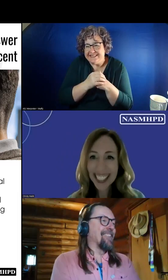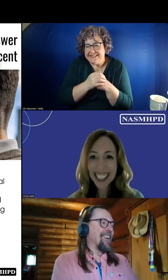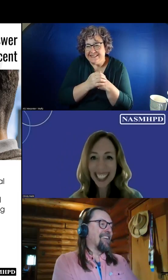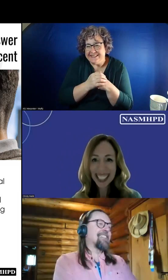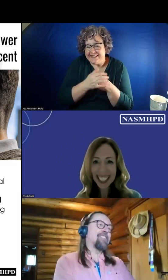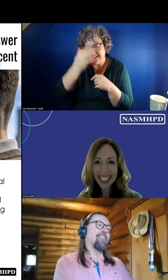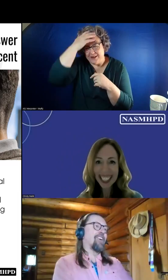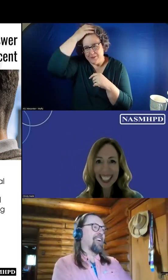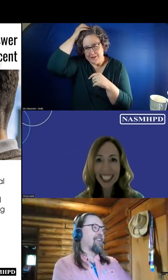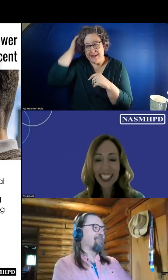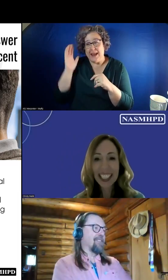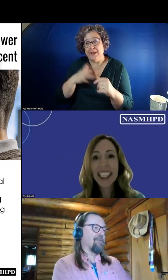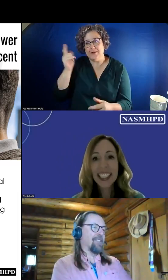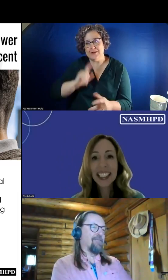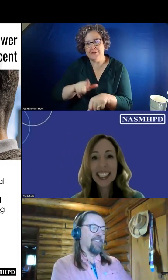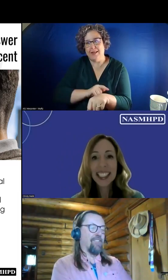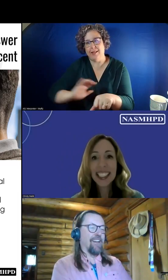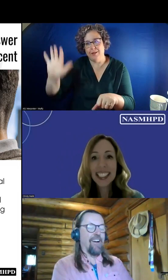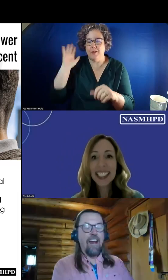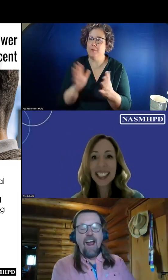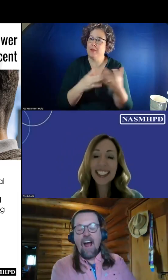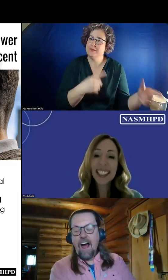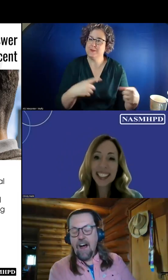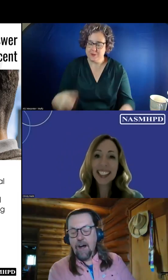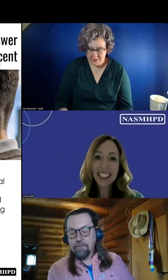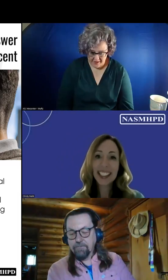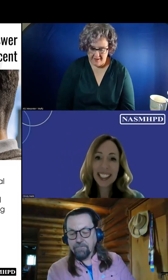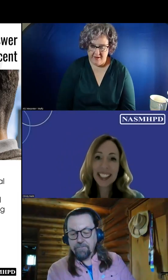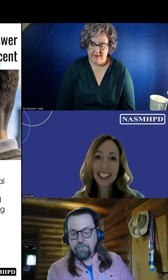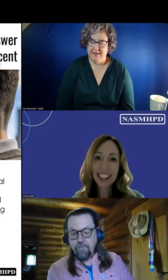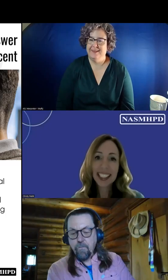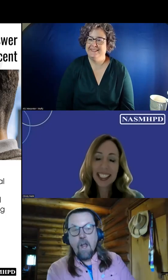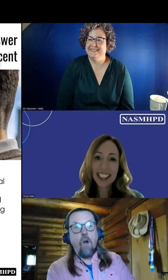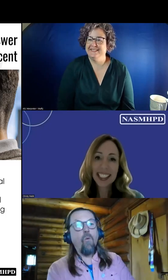It was so long. It wasn't so long ago, but there's been so much going on.